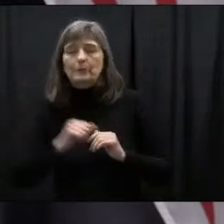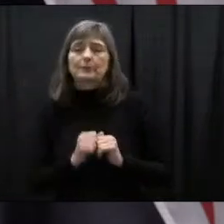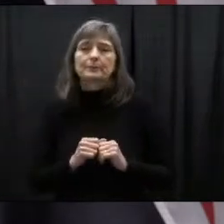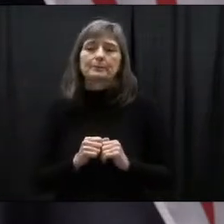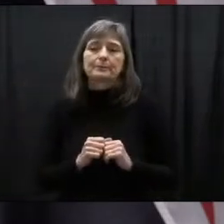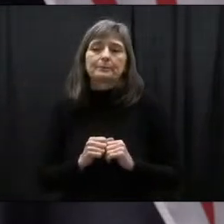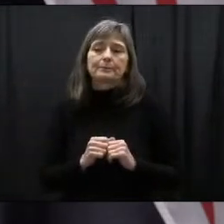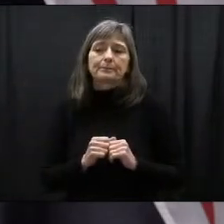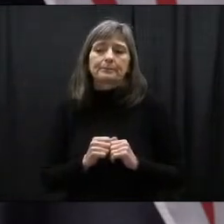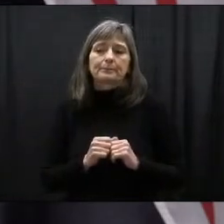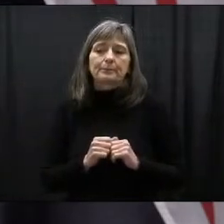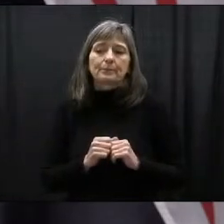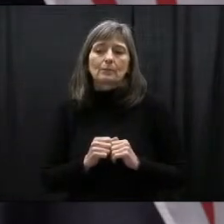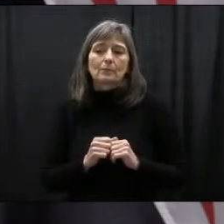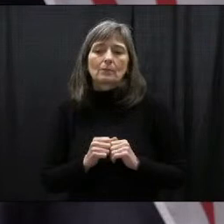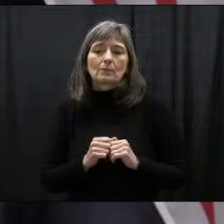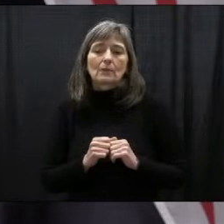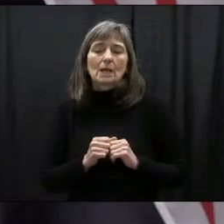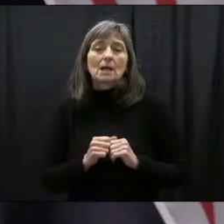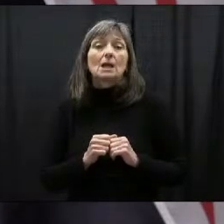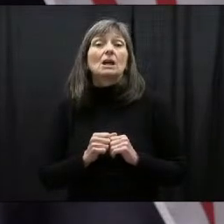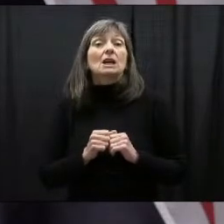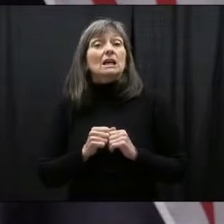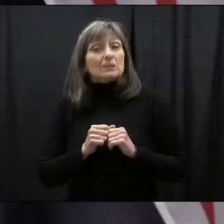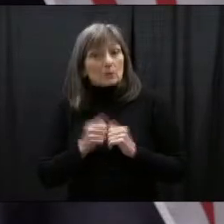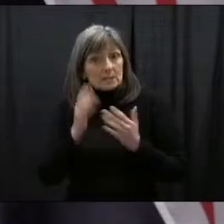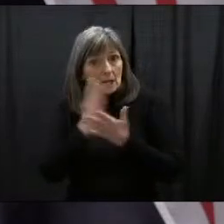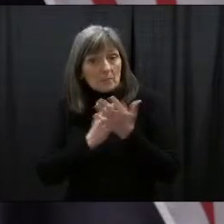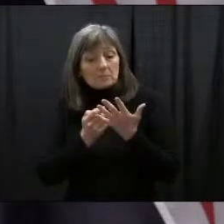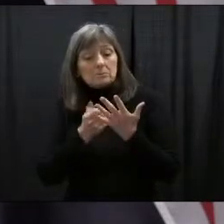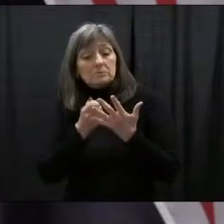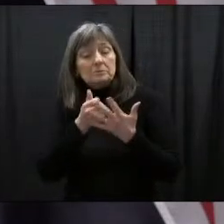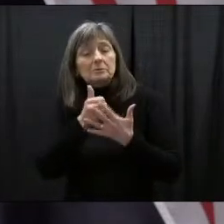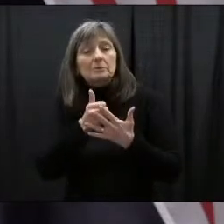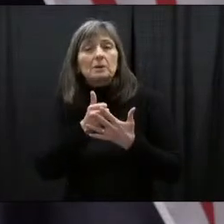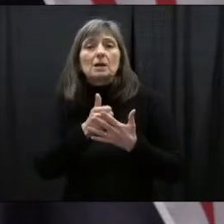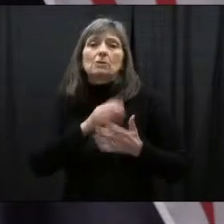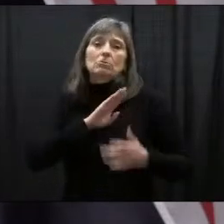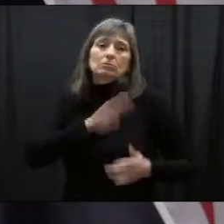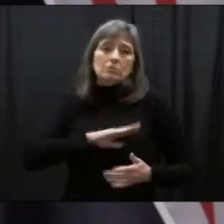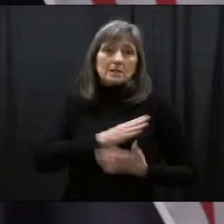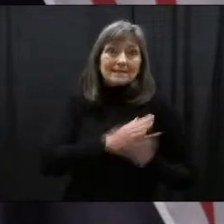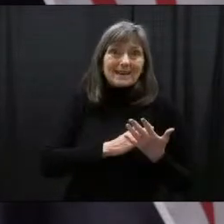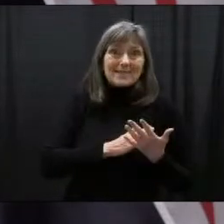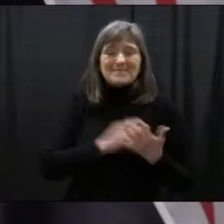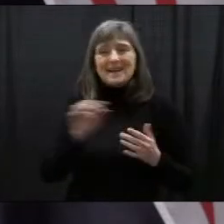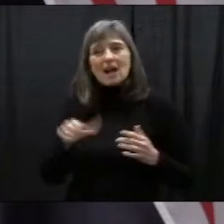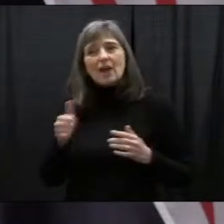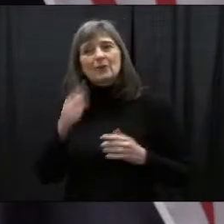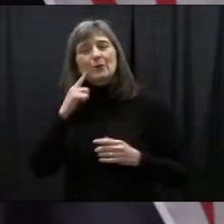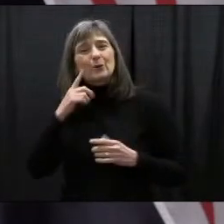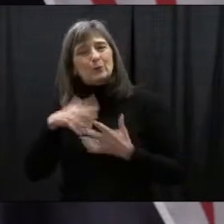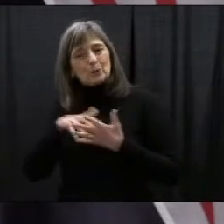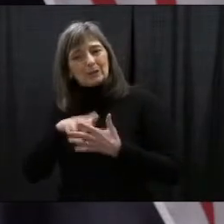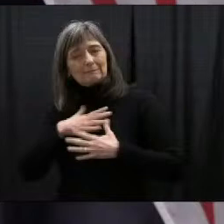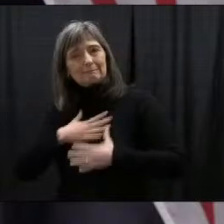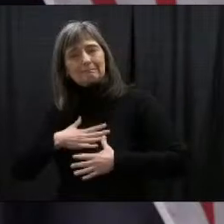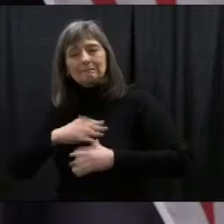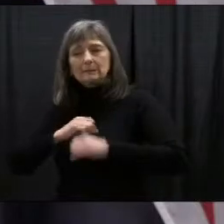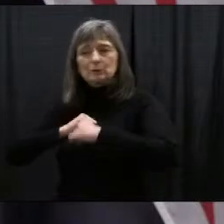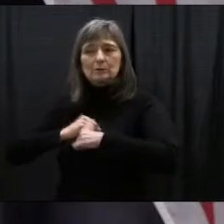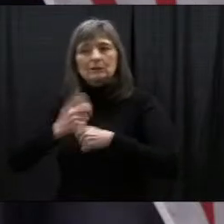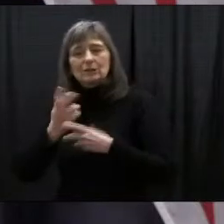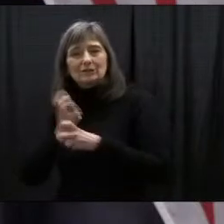While this movement forward will be a relief to many, we recognize that it will bring anxiety for others, especially those who are immunocompromised.